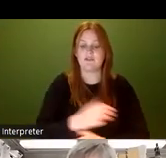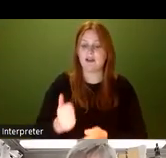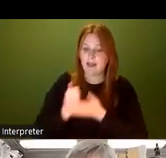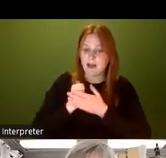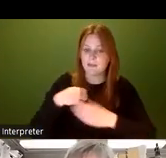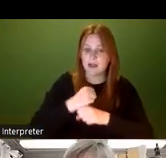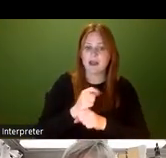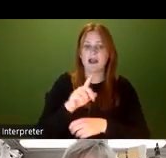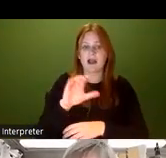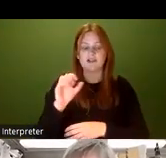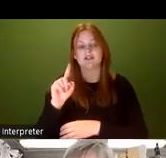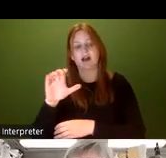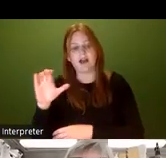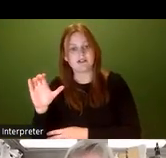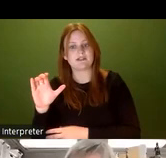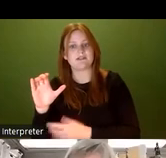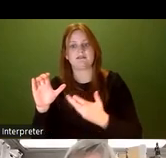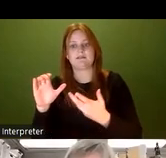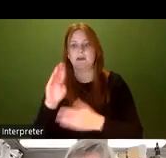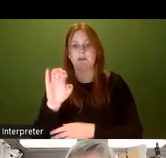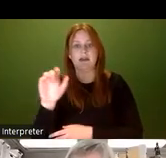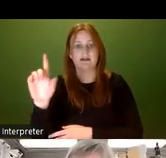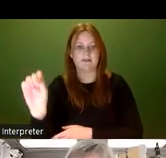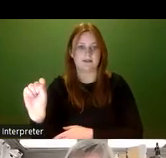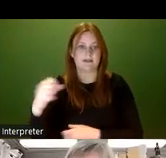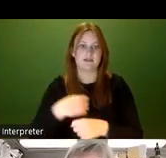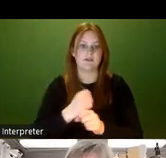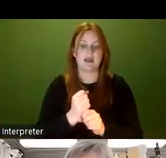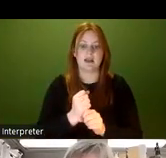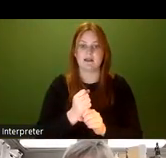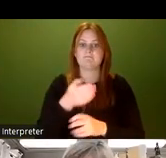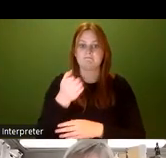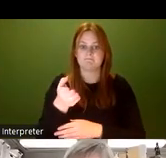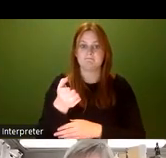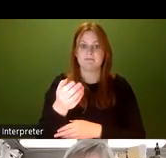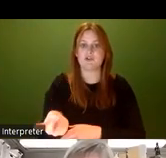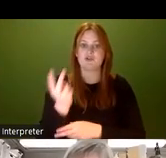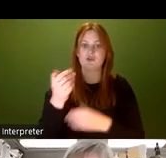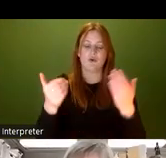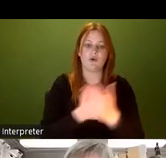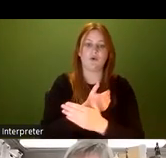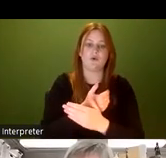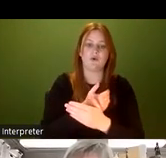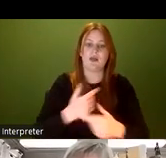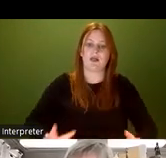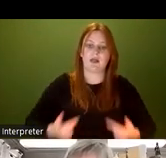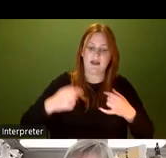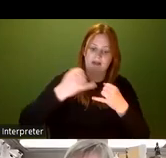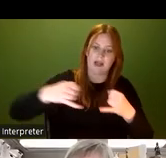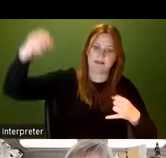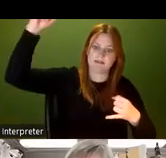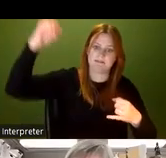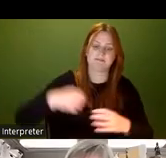and hundreds of beads to create two new lifelines.